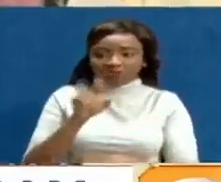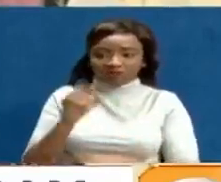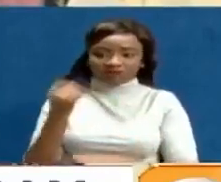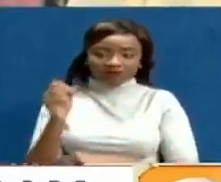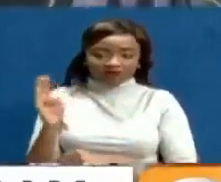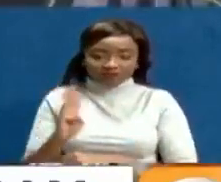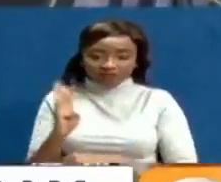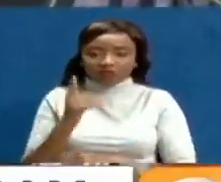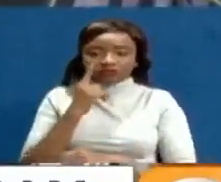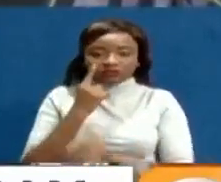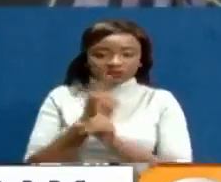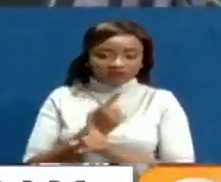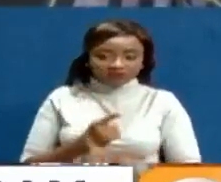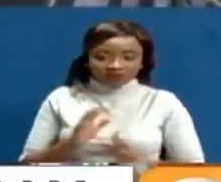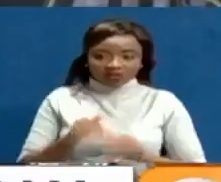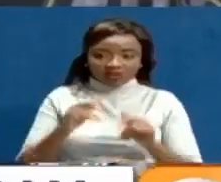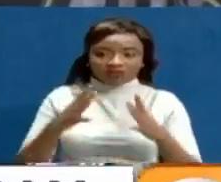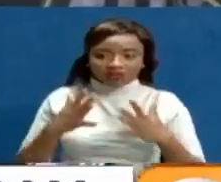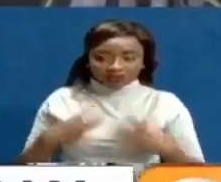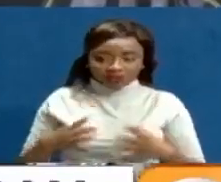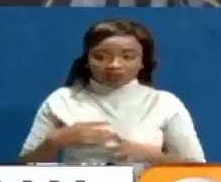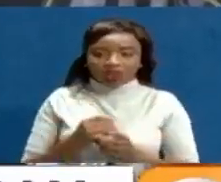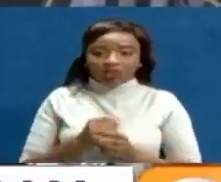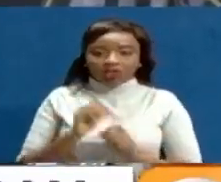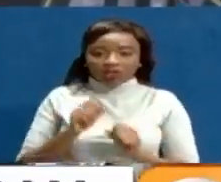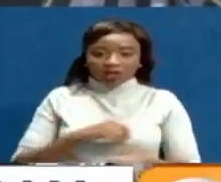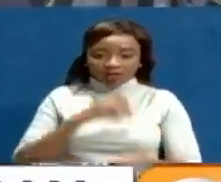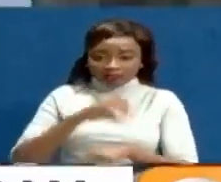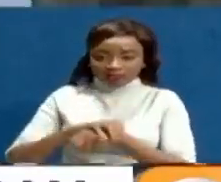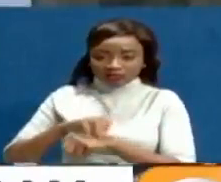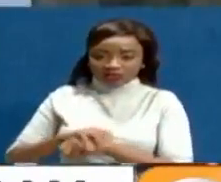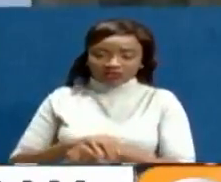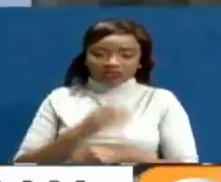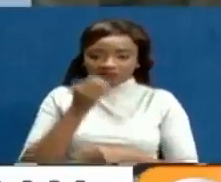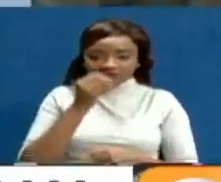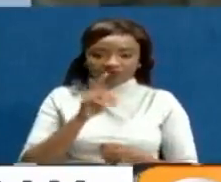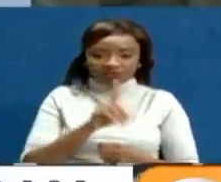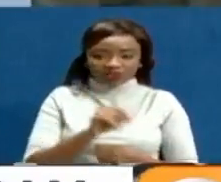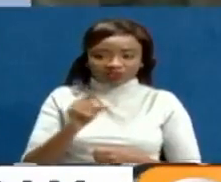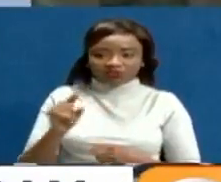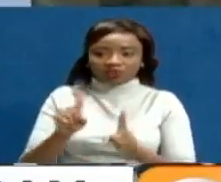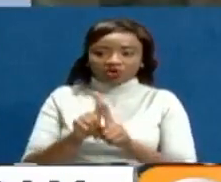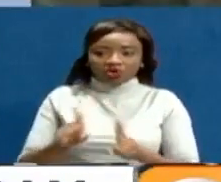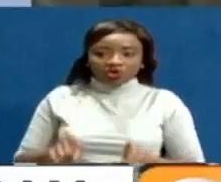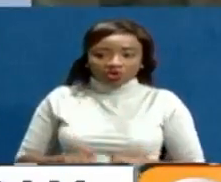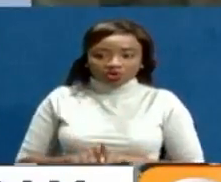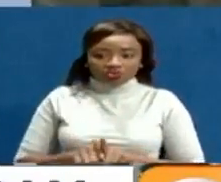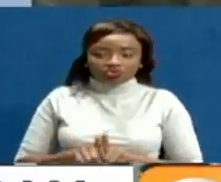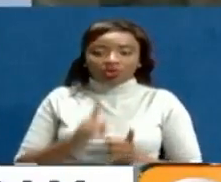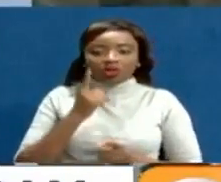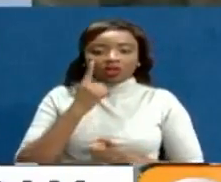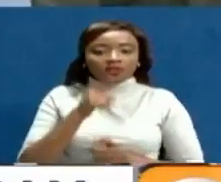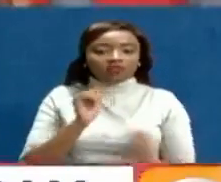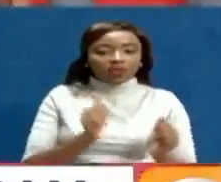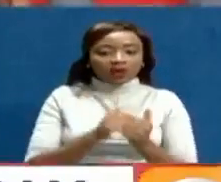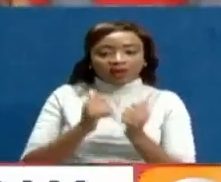specific agro dealers partner to provide farm inputs at subsidized prices to farmers. The pilot phase, which will run in